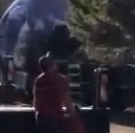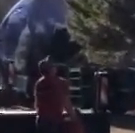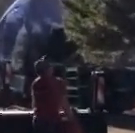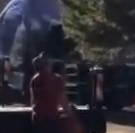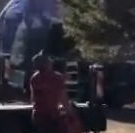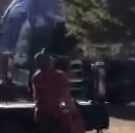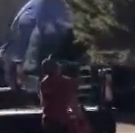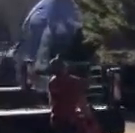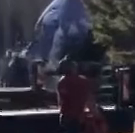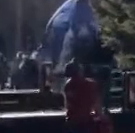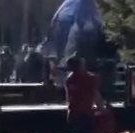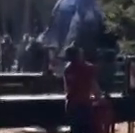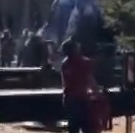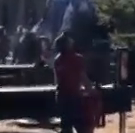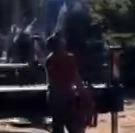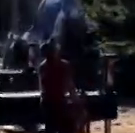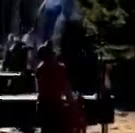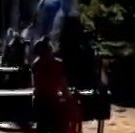Paul, welcome.